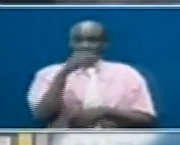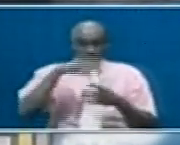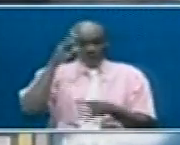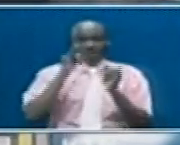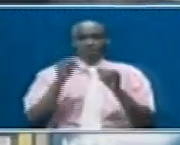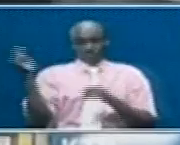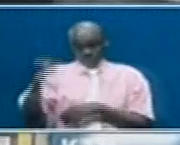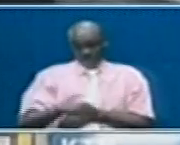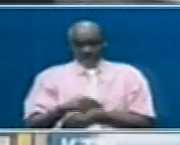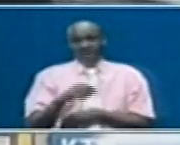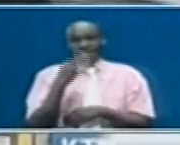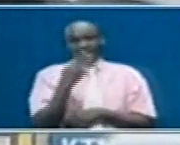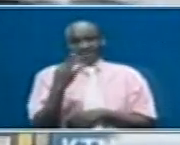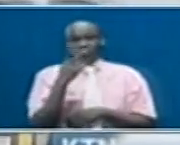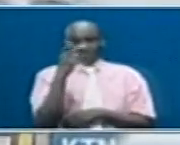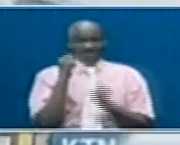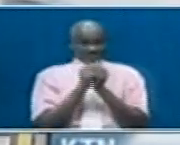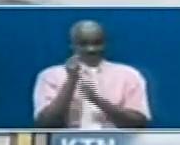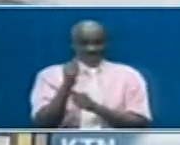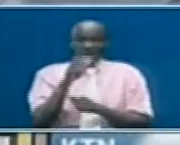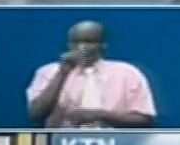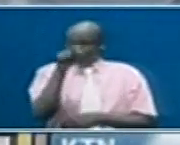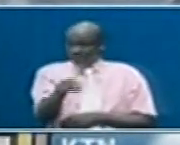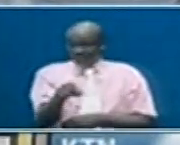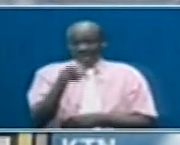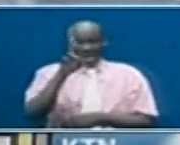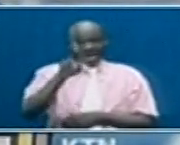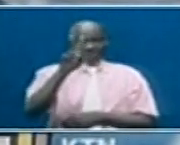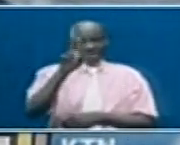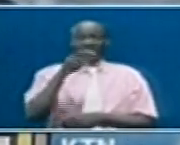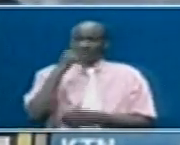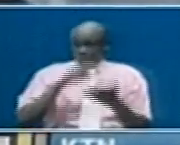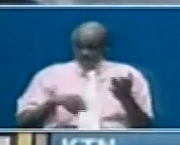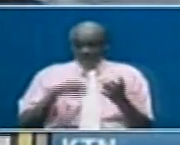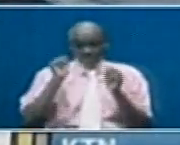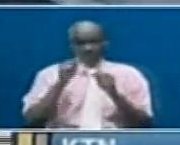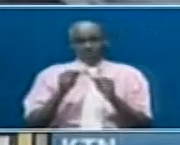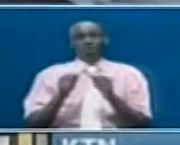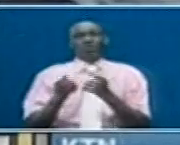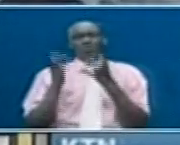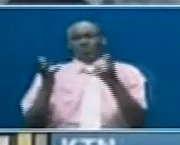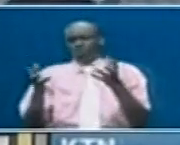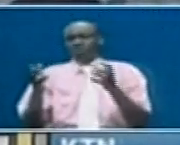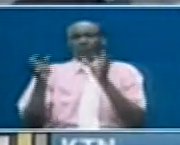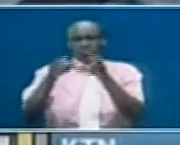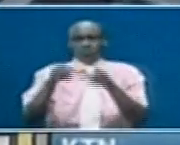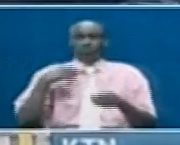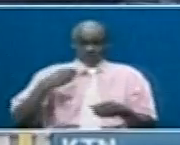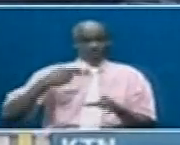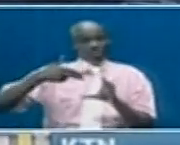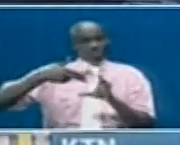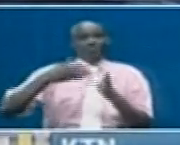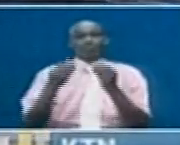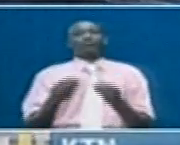by March 2015. With this investment, RVR expects its cargo haulage to increase, raising its diesel consumption